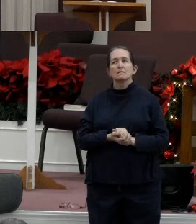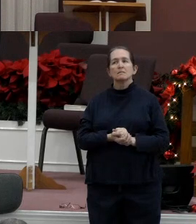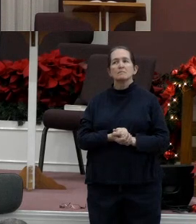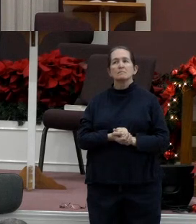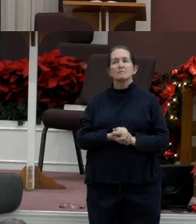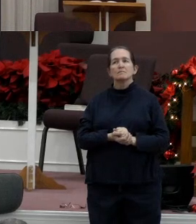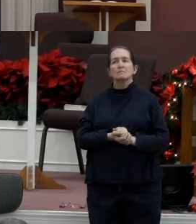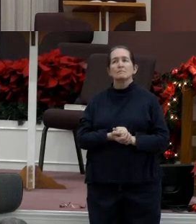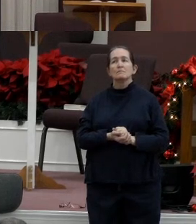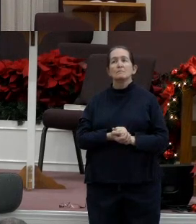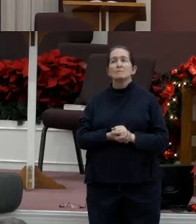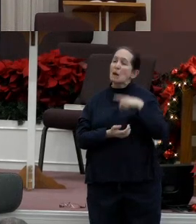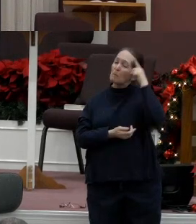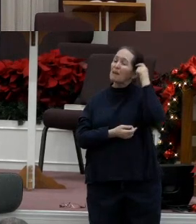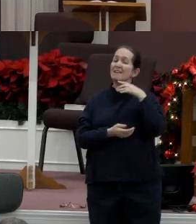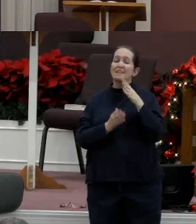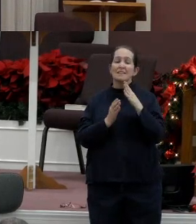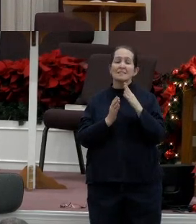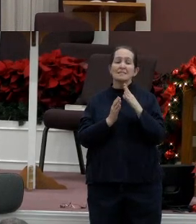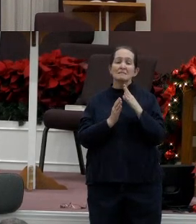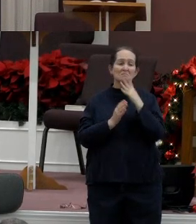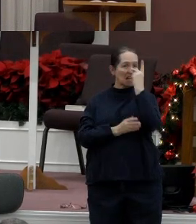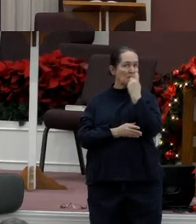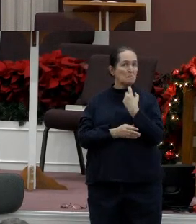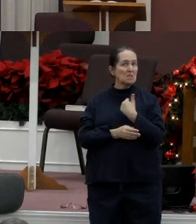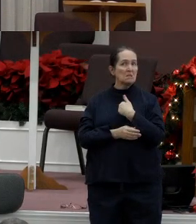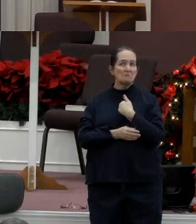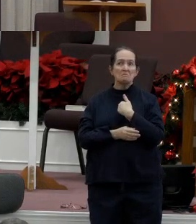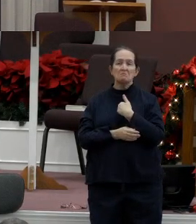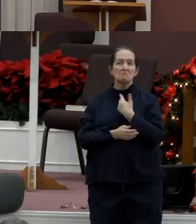Because I ask myself the same question.